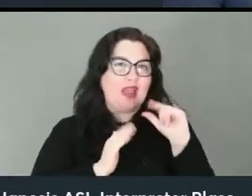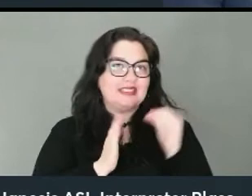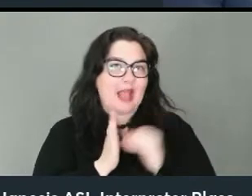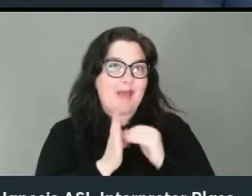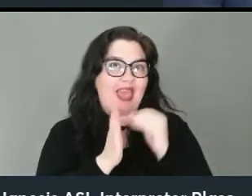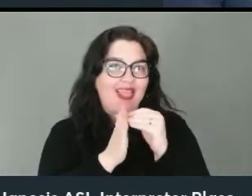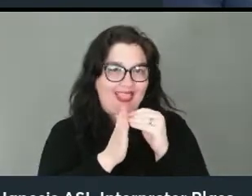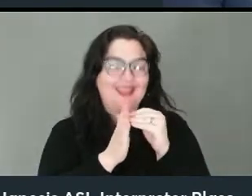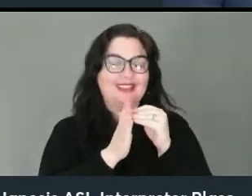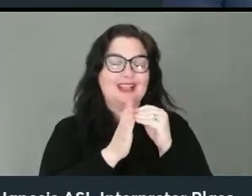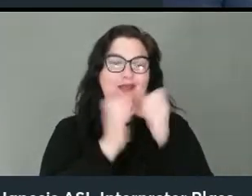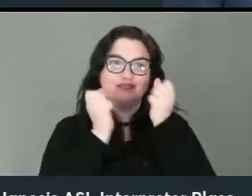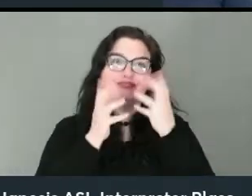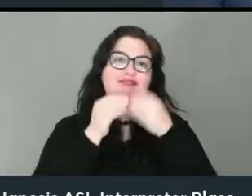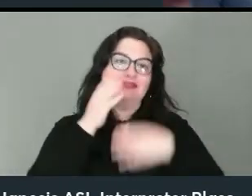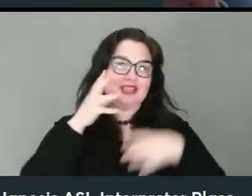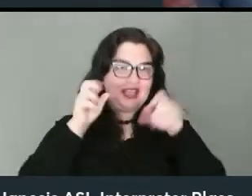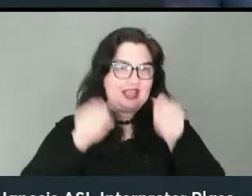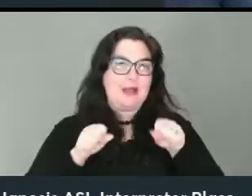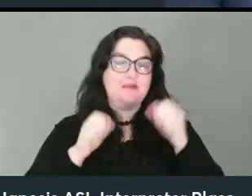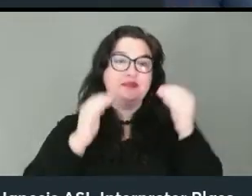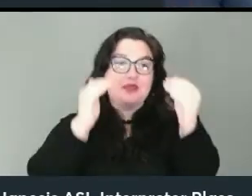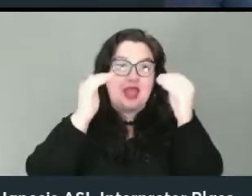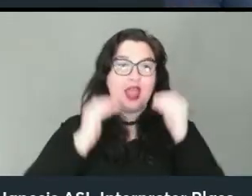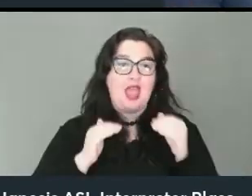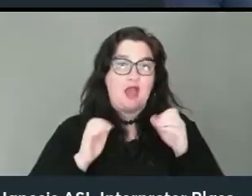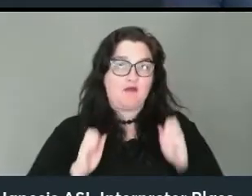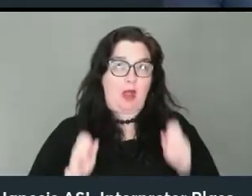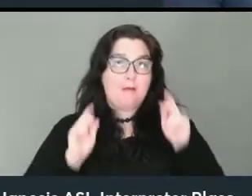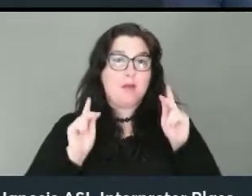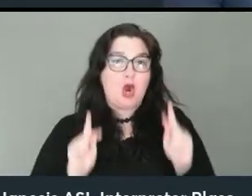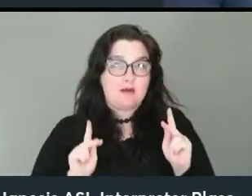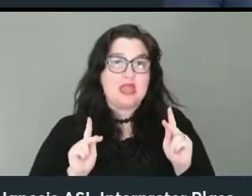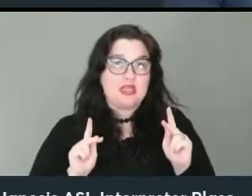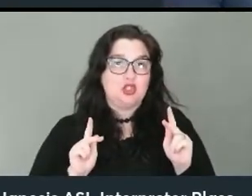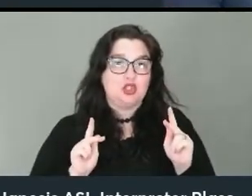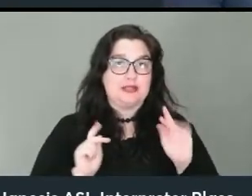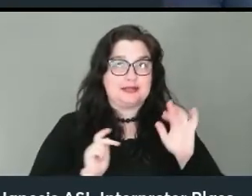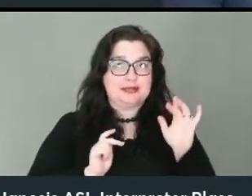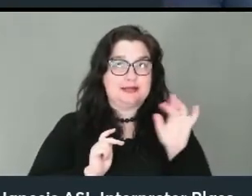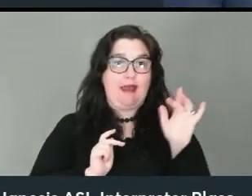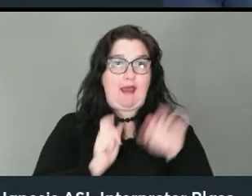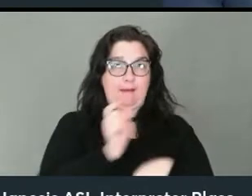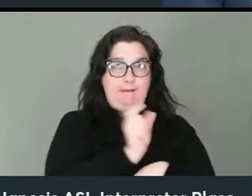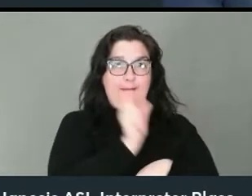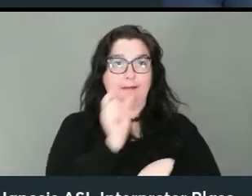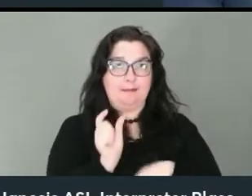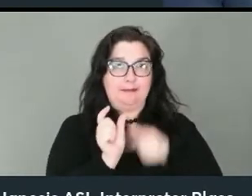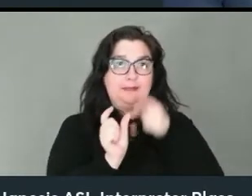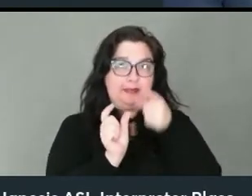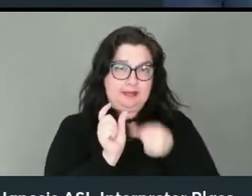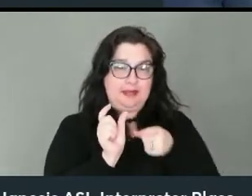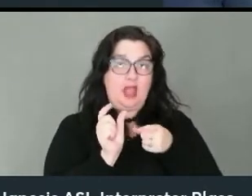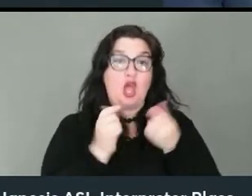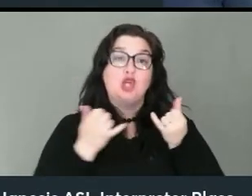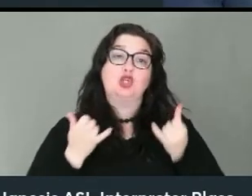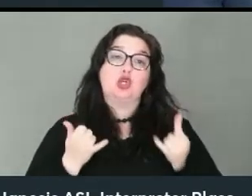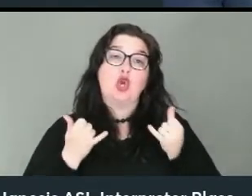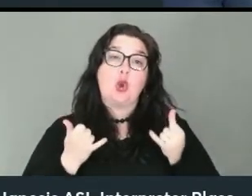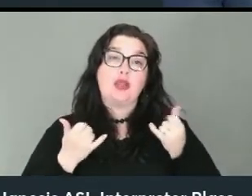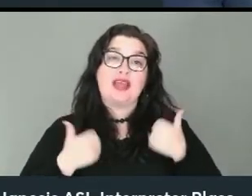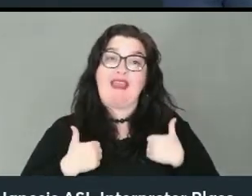are objects. Over here on the permissions, if I go and look at the permissions tab for the bucket, well, currently I have